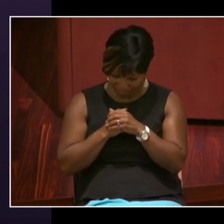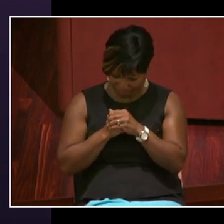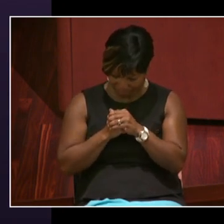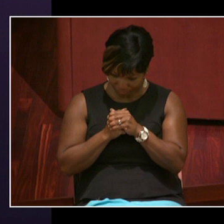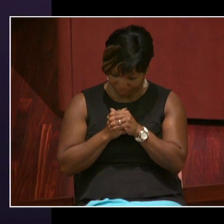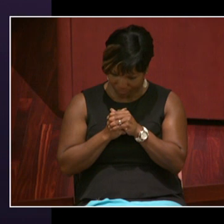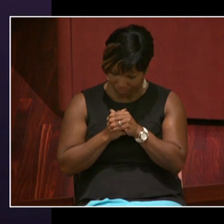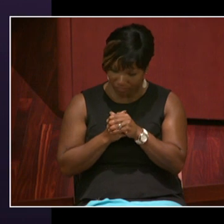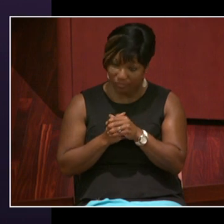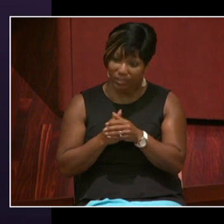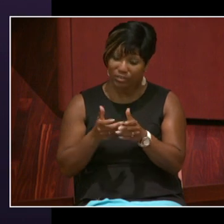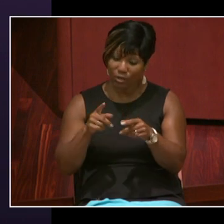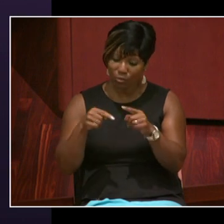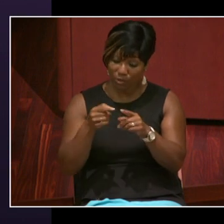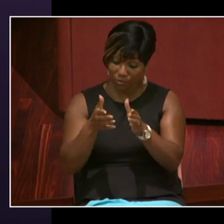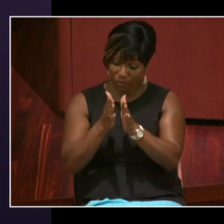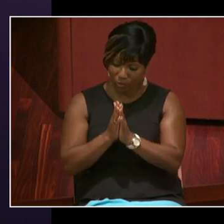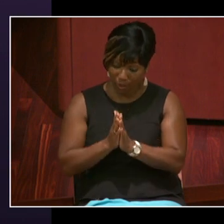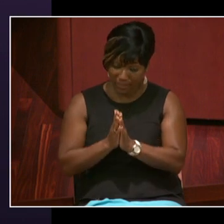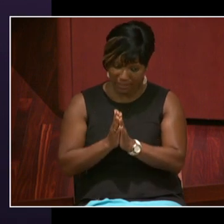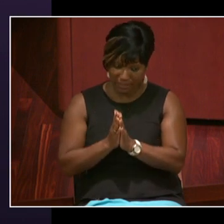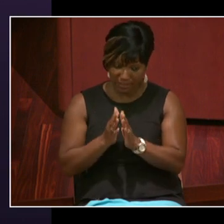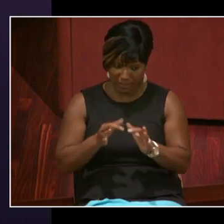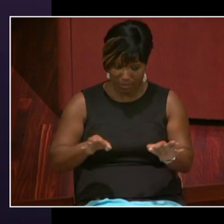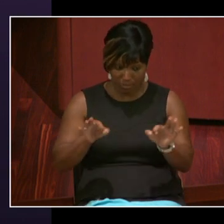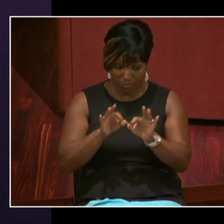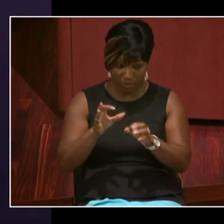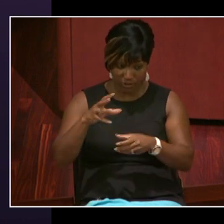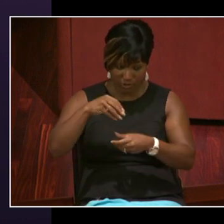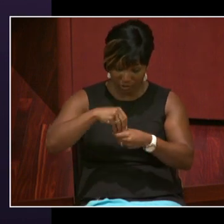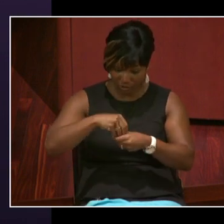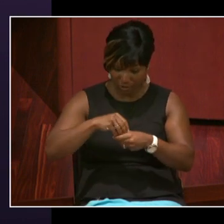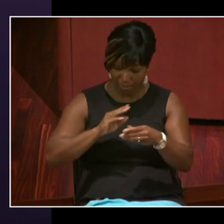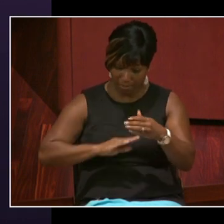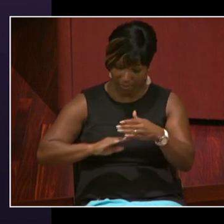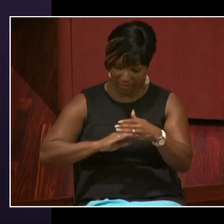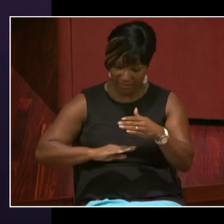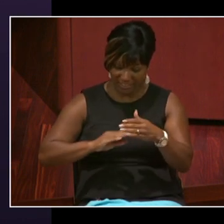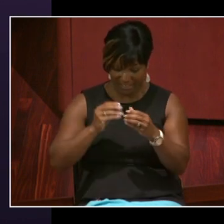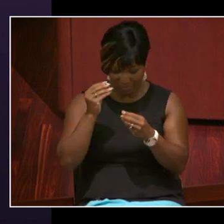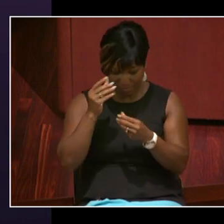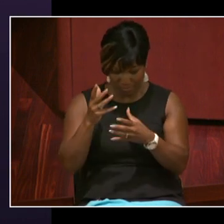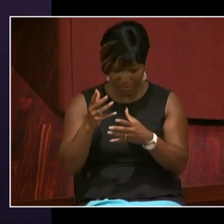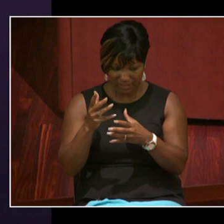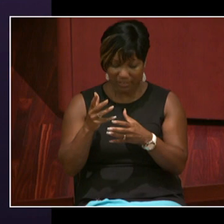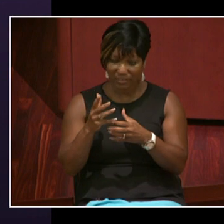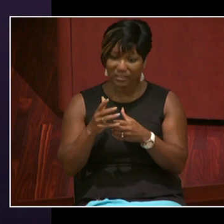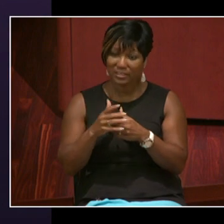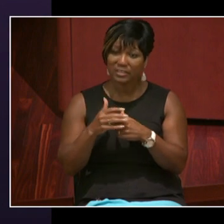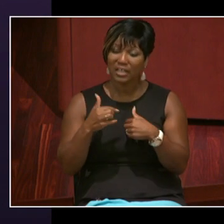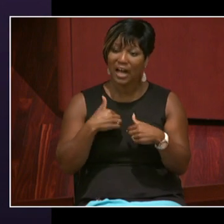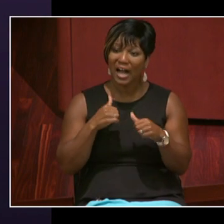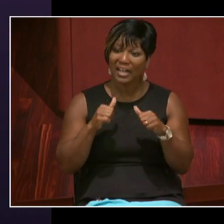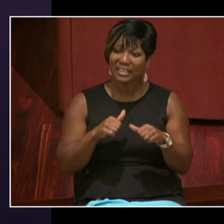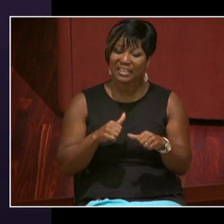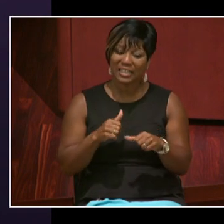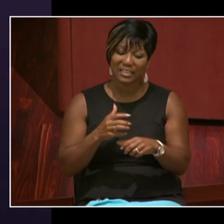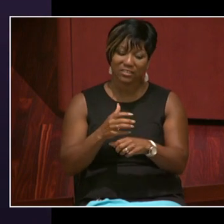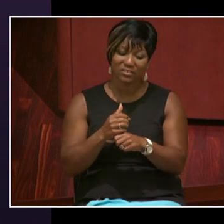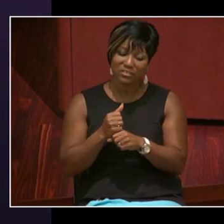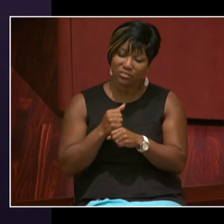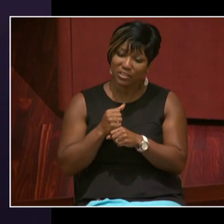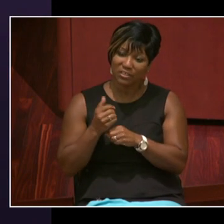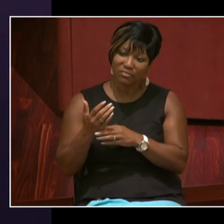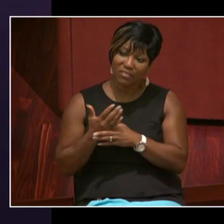So in placing your request, it's important that you include some good basic information so that I can successfully retrieve the file.